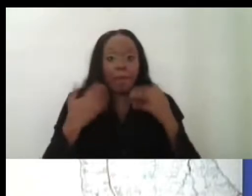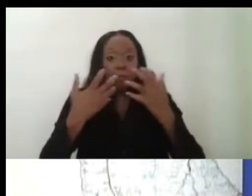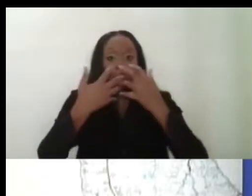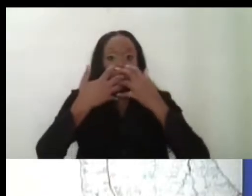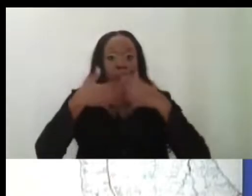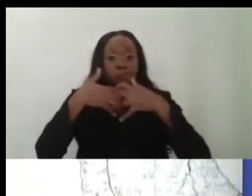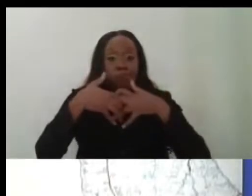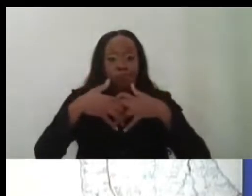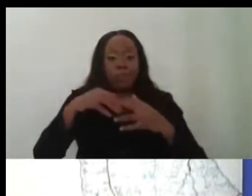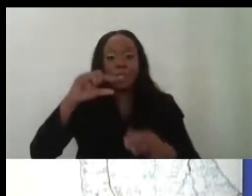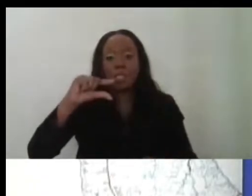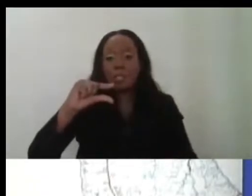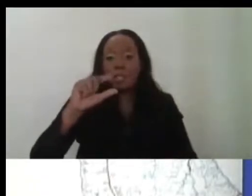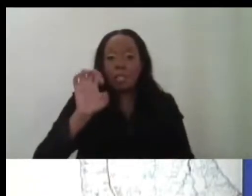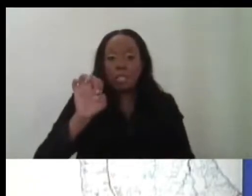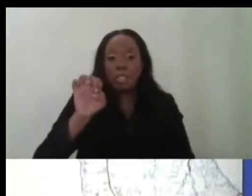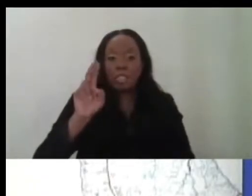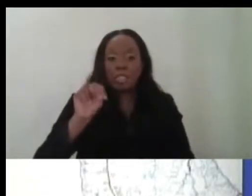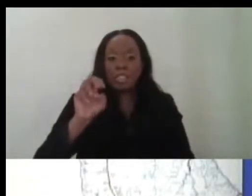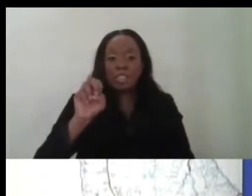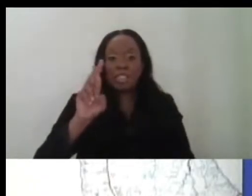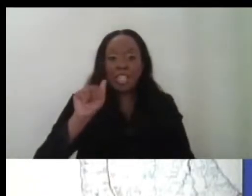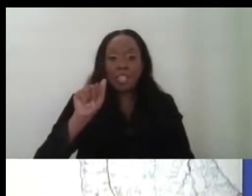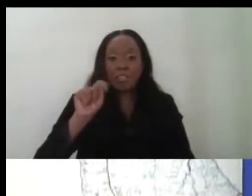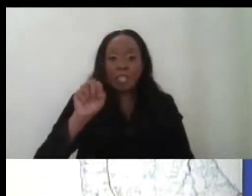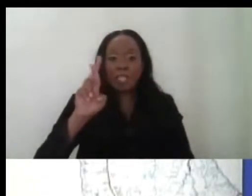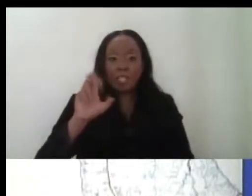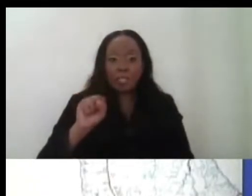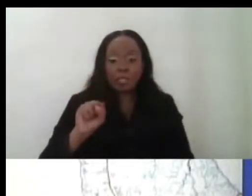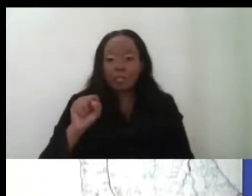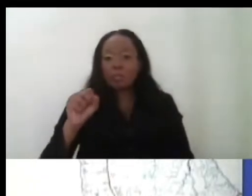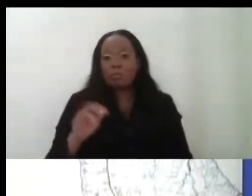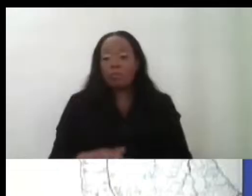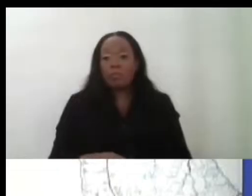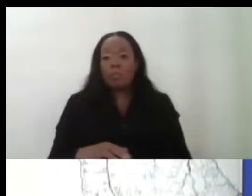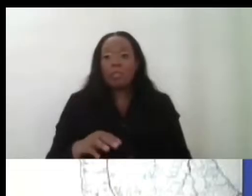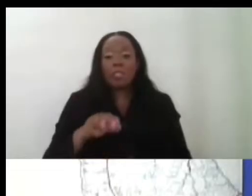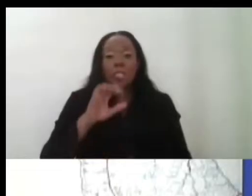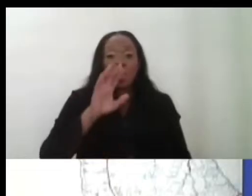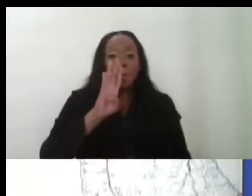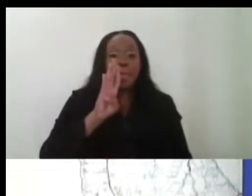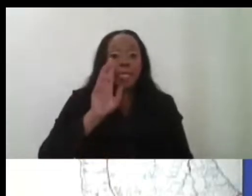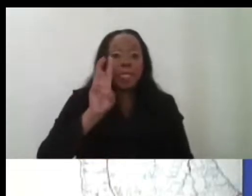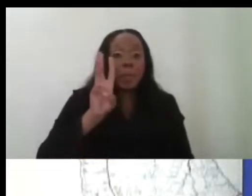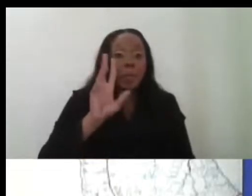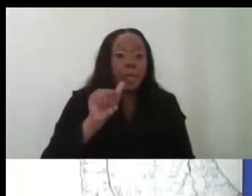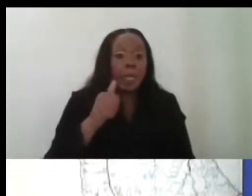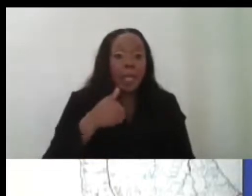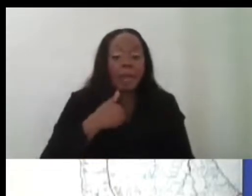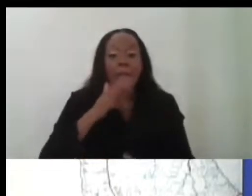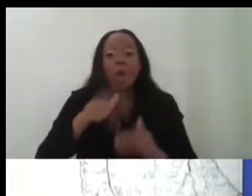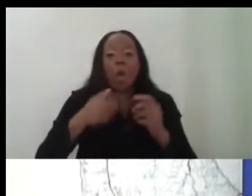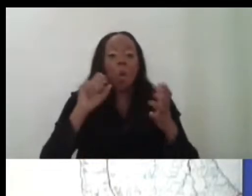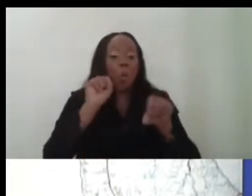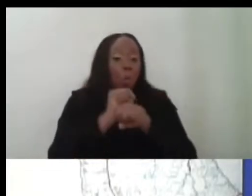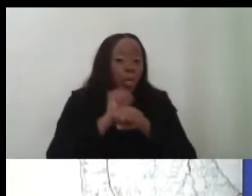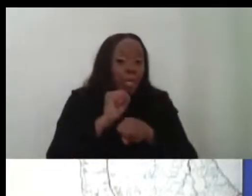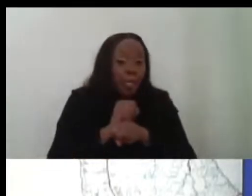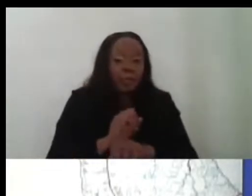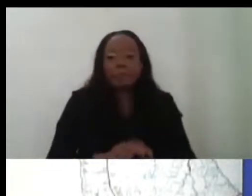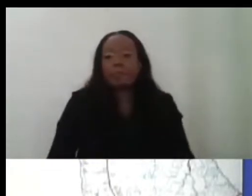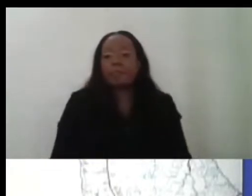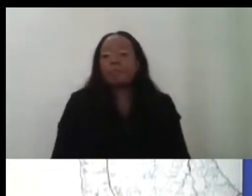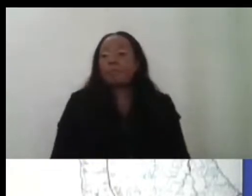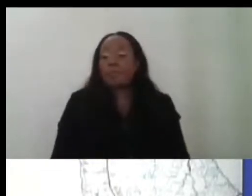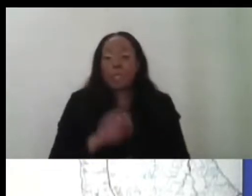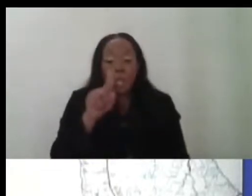generators? For the water pumping stations, do you have generators for each pumping station? Right? Do you have your emergency